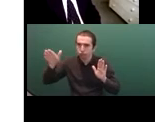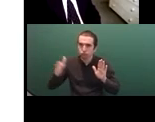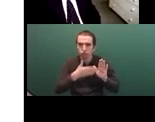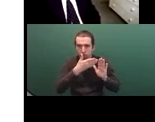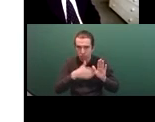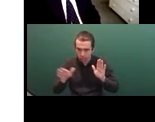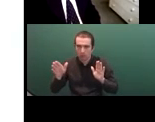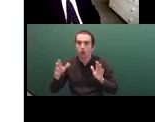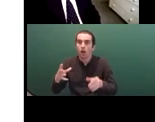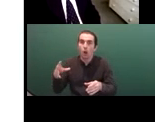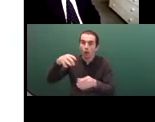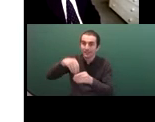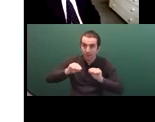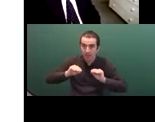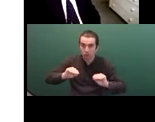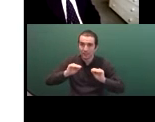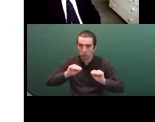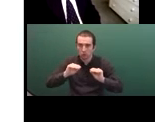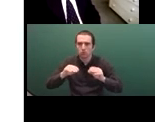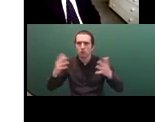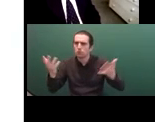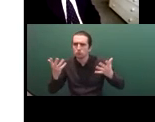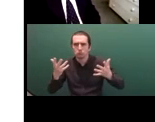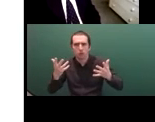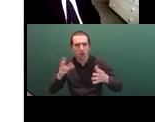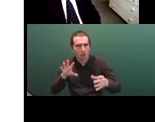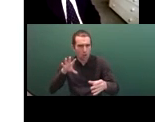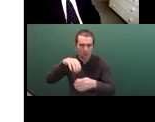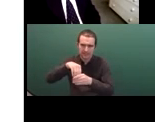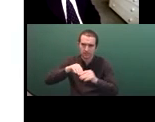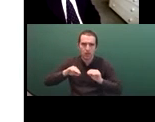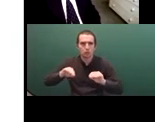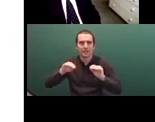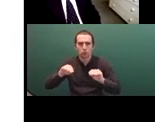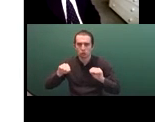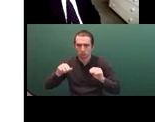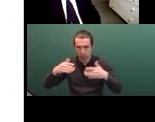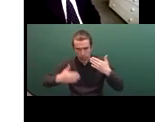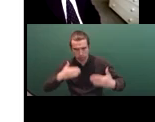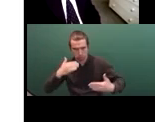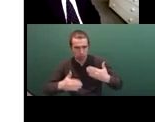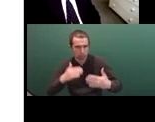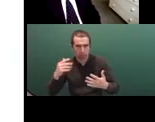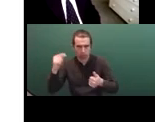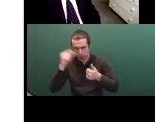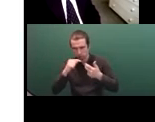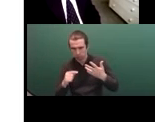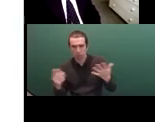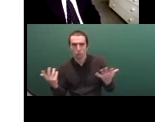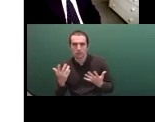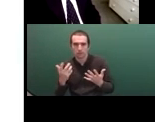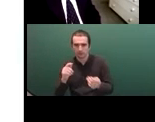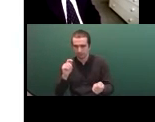practice in all formal and informal education environments. Students on the autism